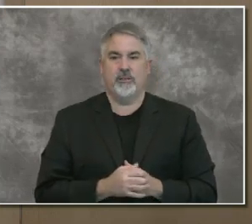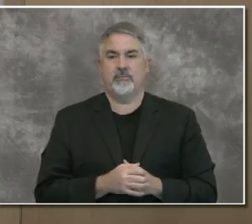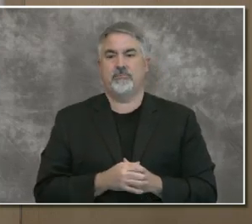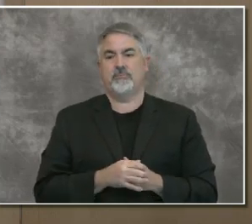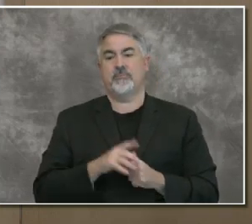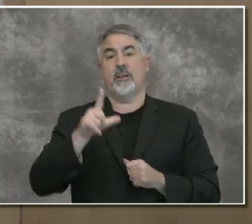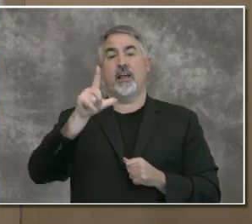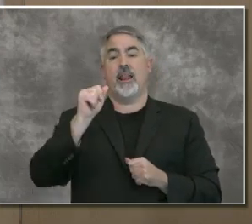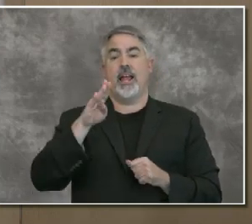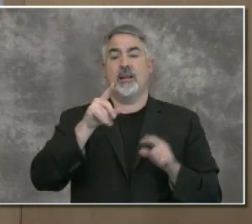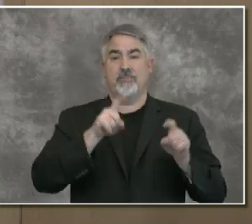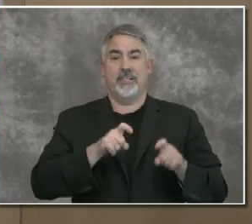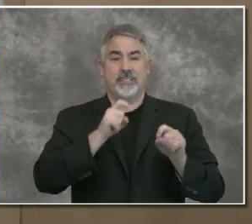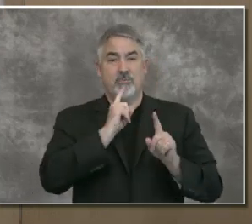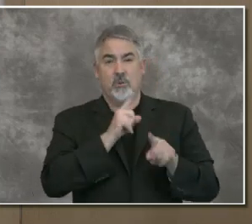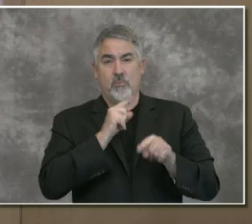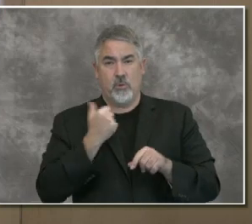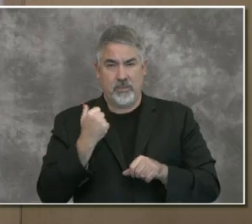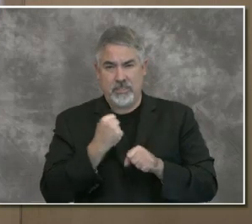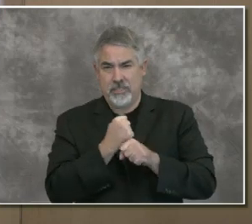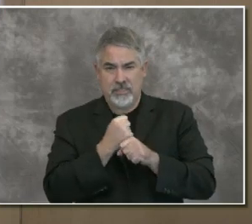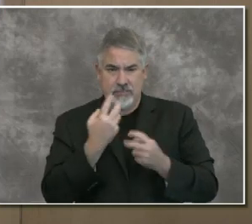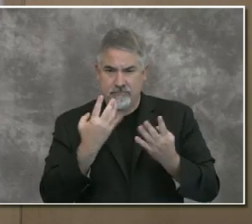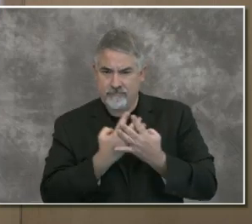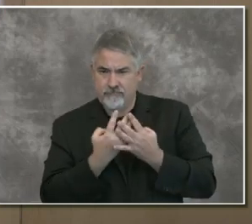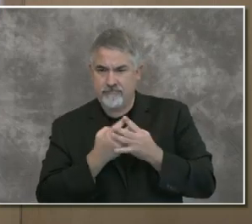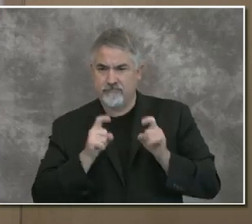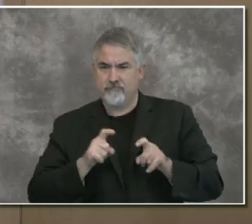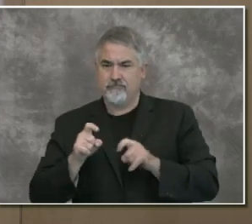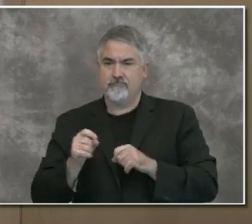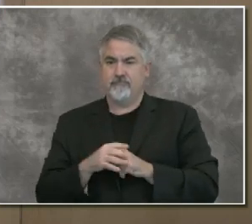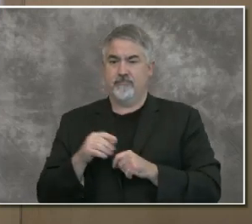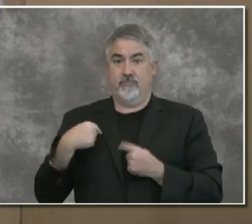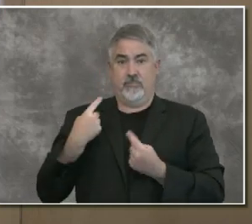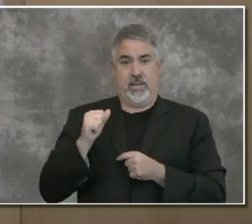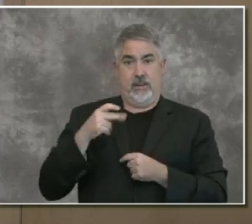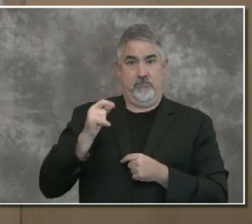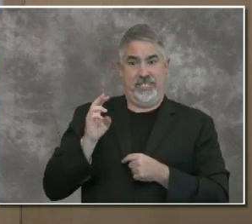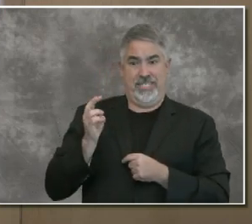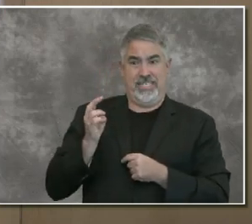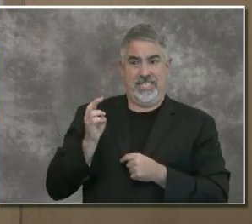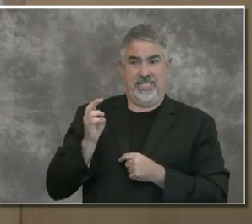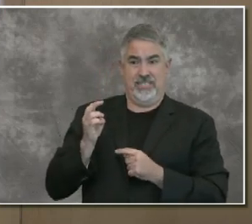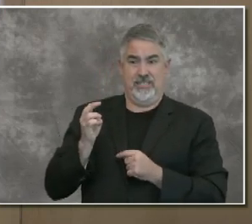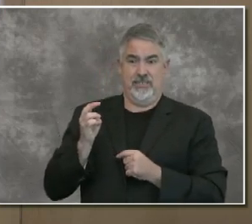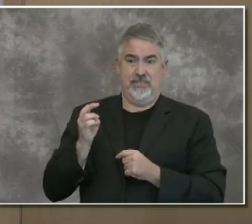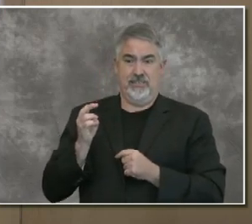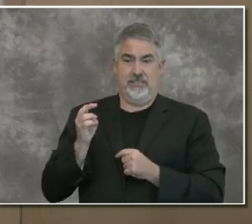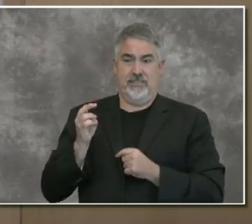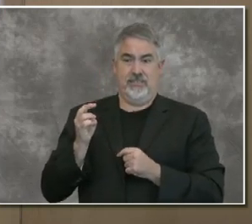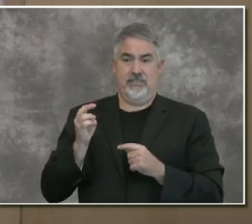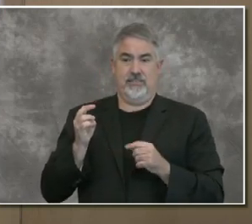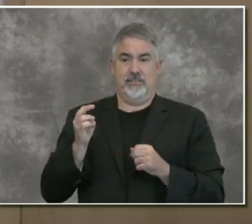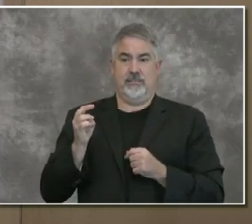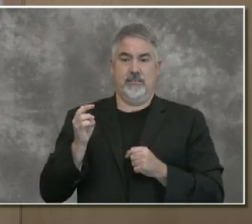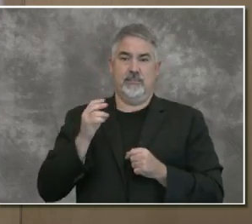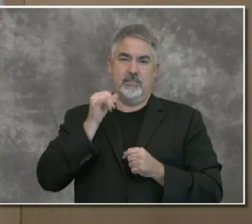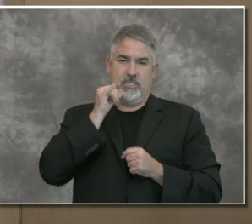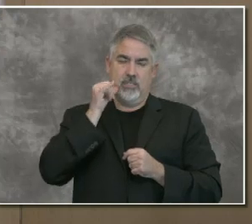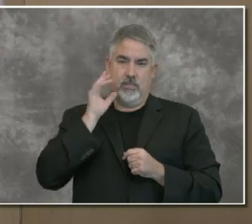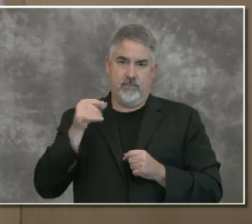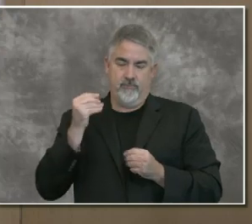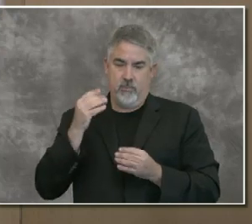reported for April 6th through 11:59 yesterday, our public health